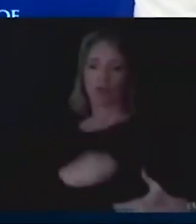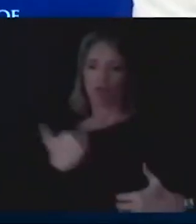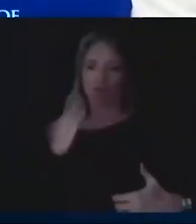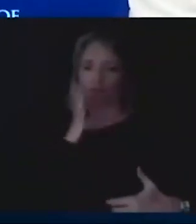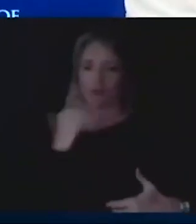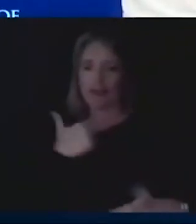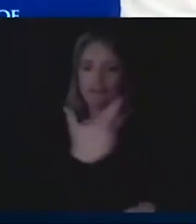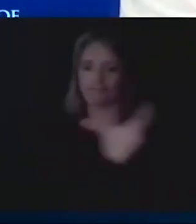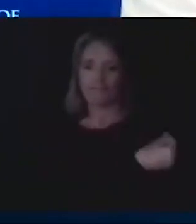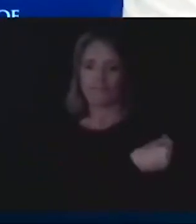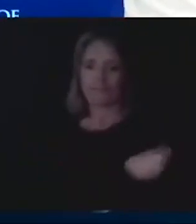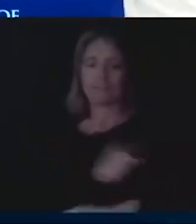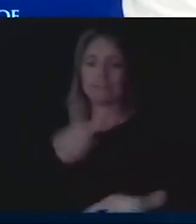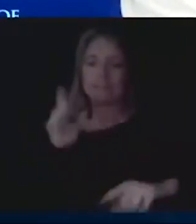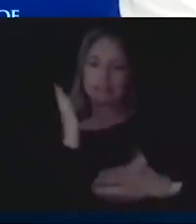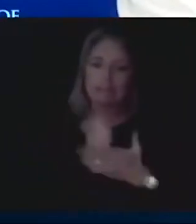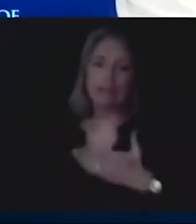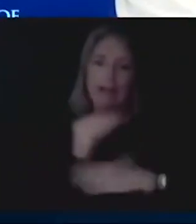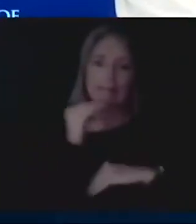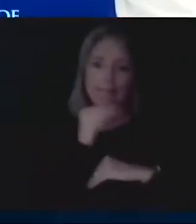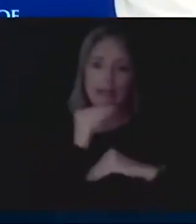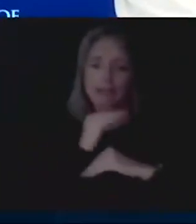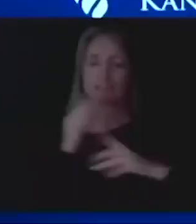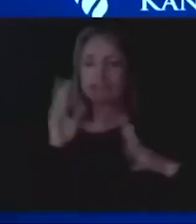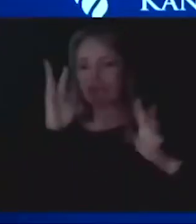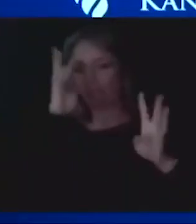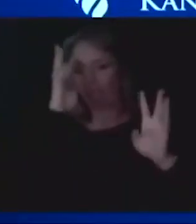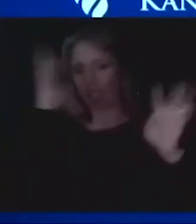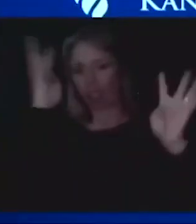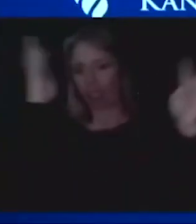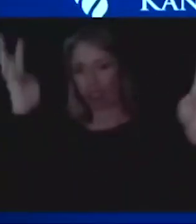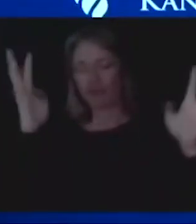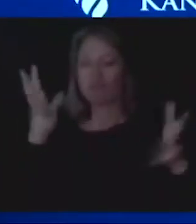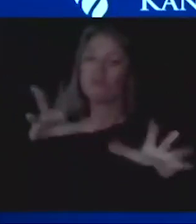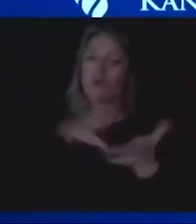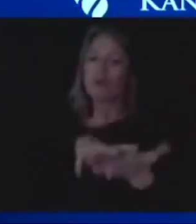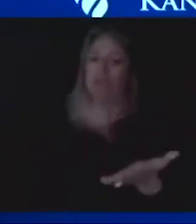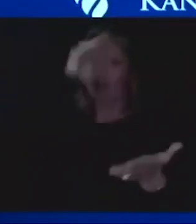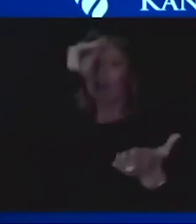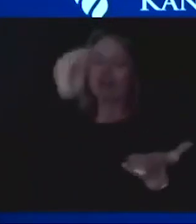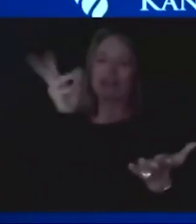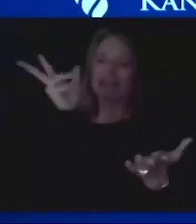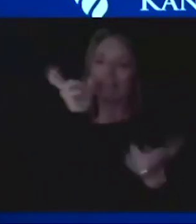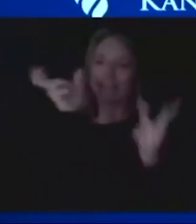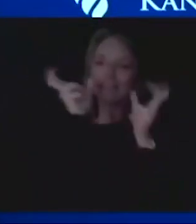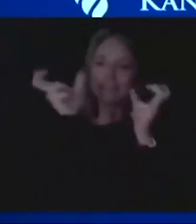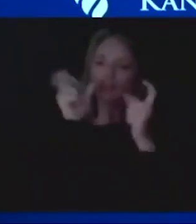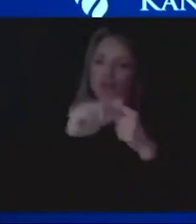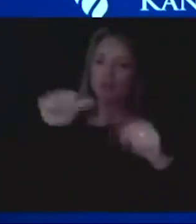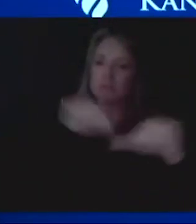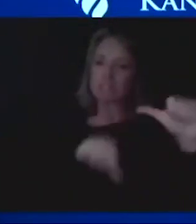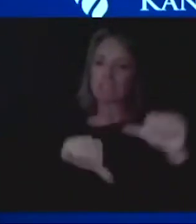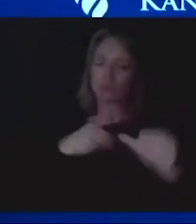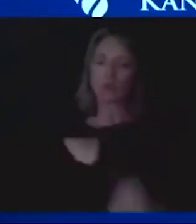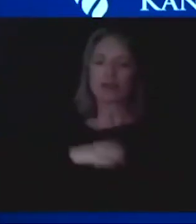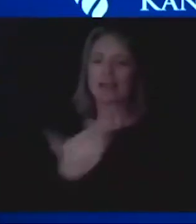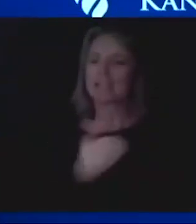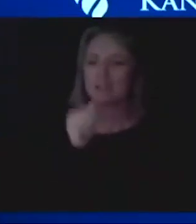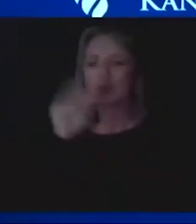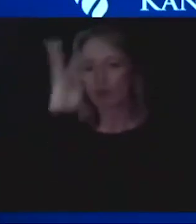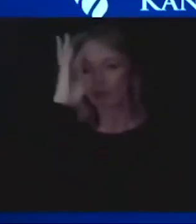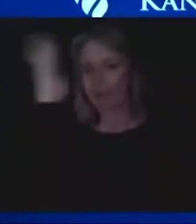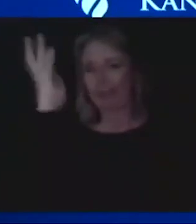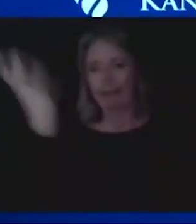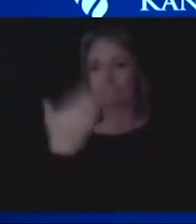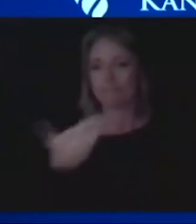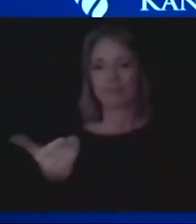got to stop the delusions. You got to listen to the science, because we're really not here to try and make it up, folks. And the problem is that once it hits